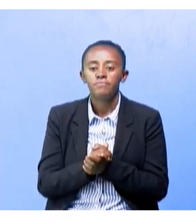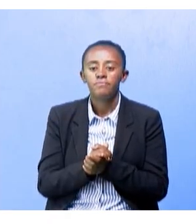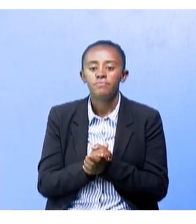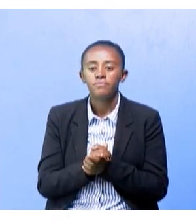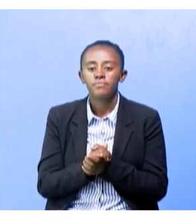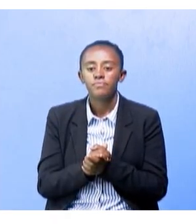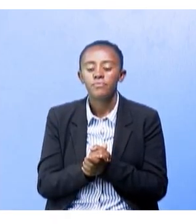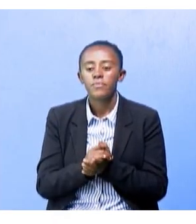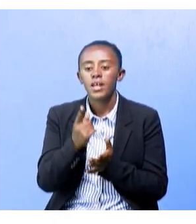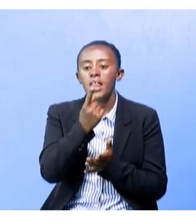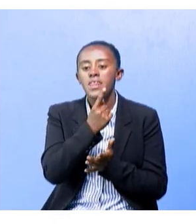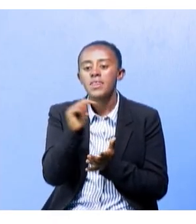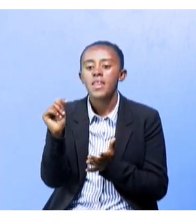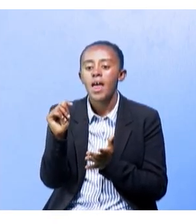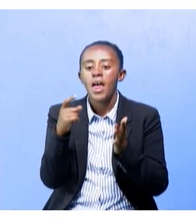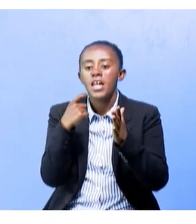the result